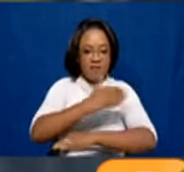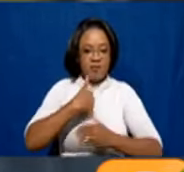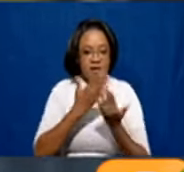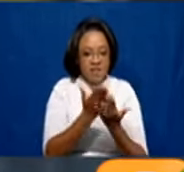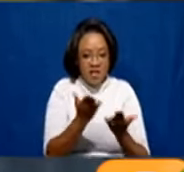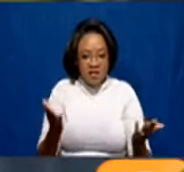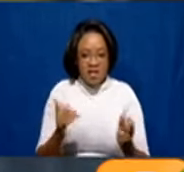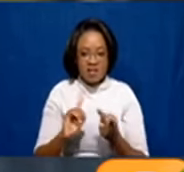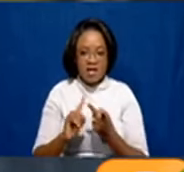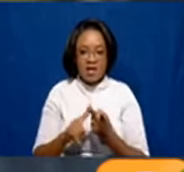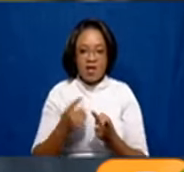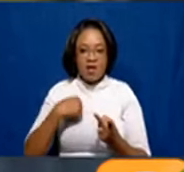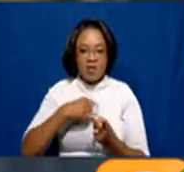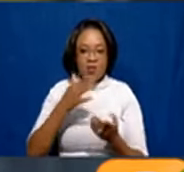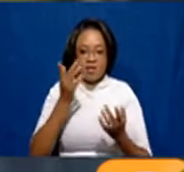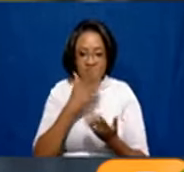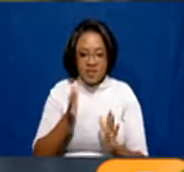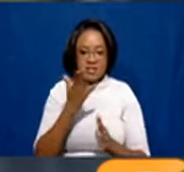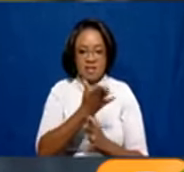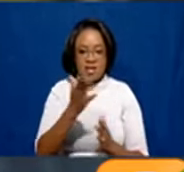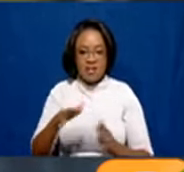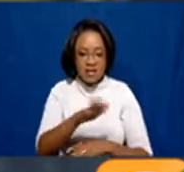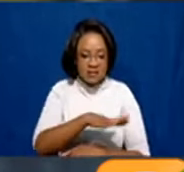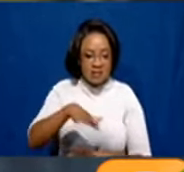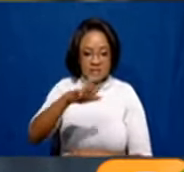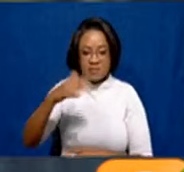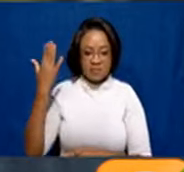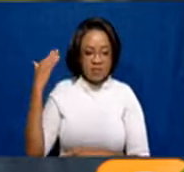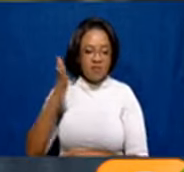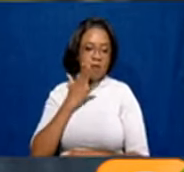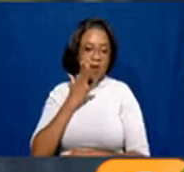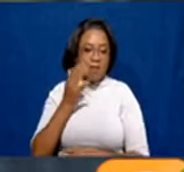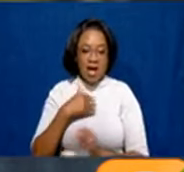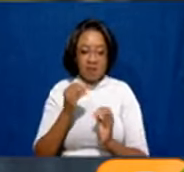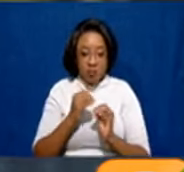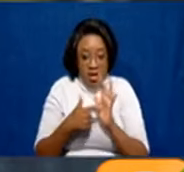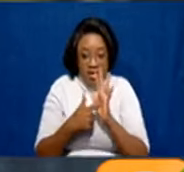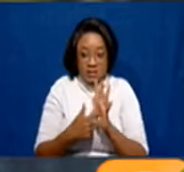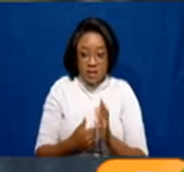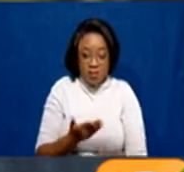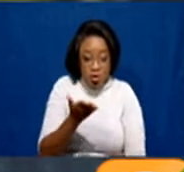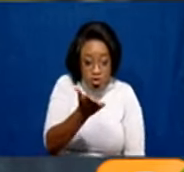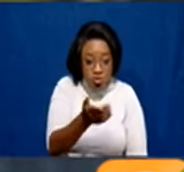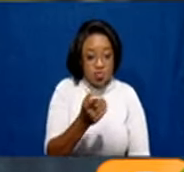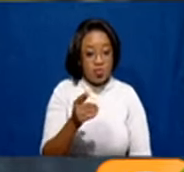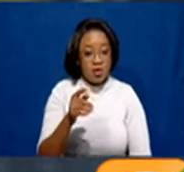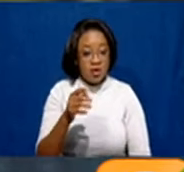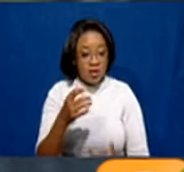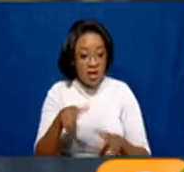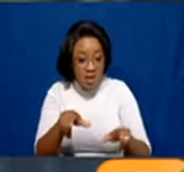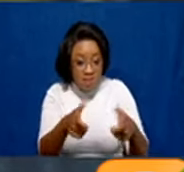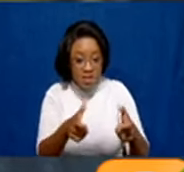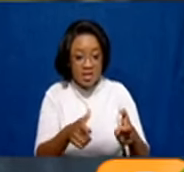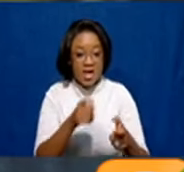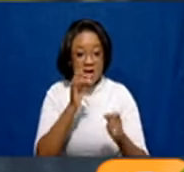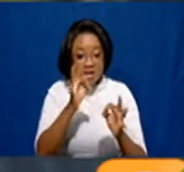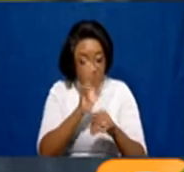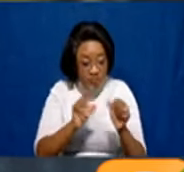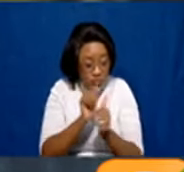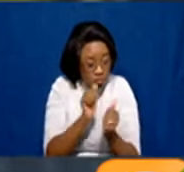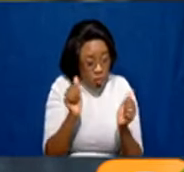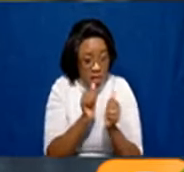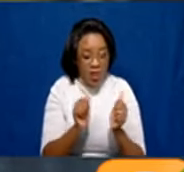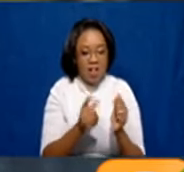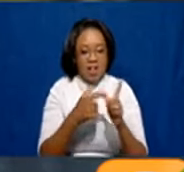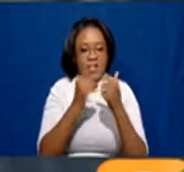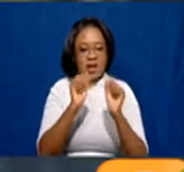We're in spaces that our mothers and grandmothers were not. For example, the space you're in media, it's a space that if utilized so well, it